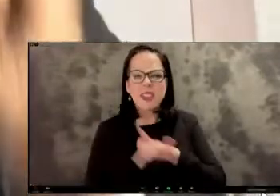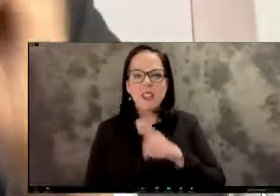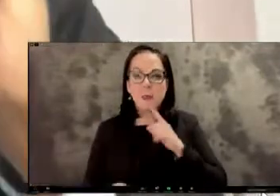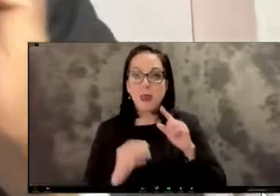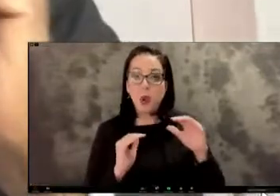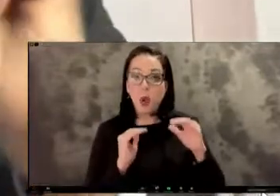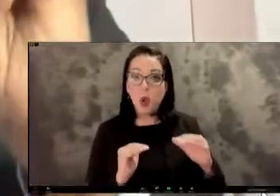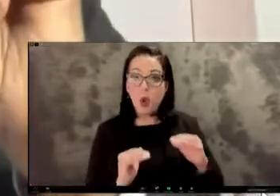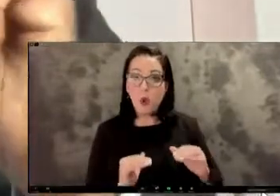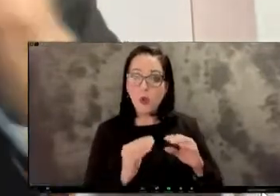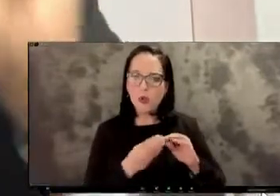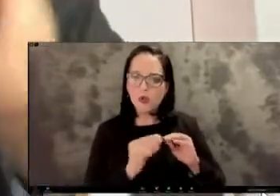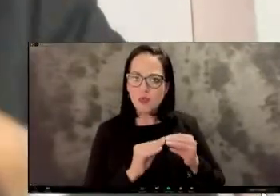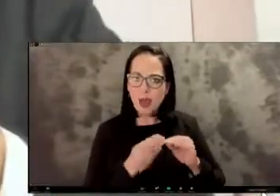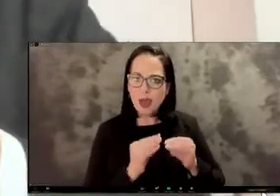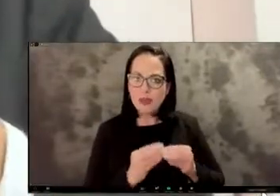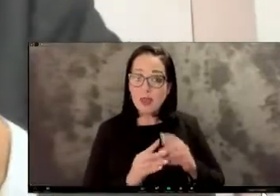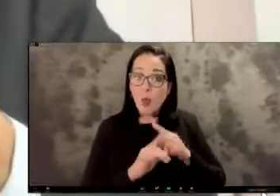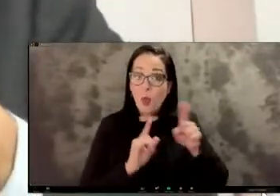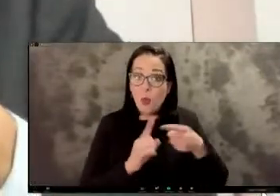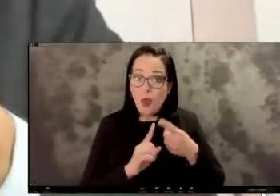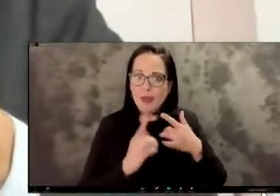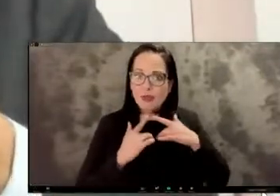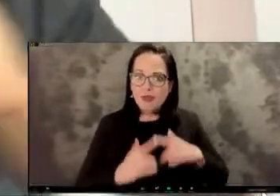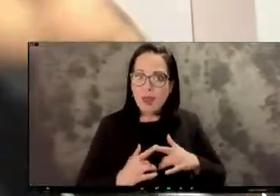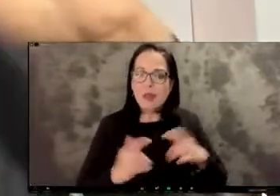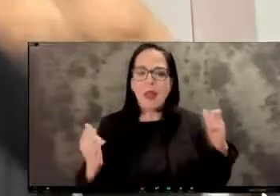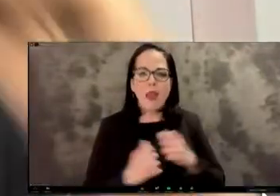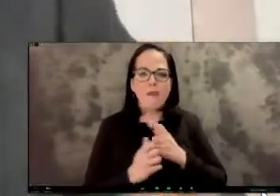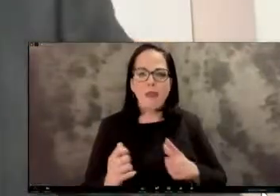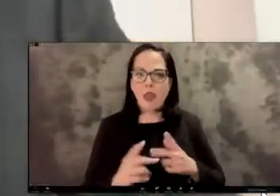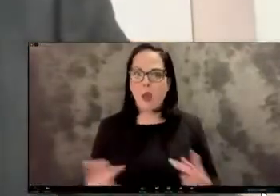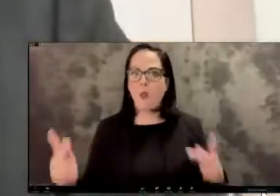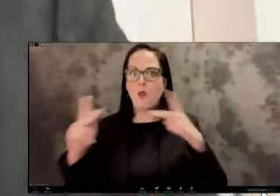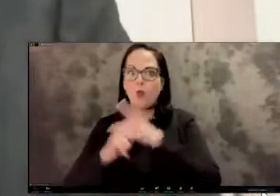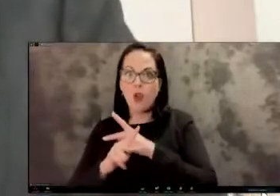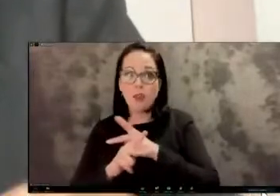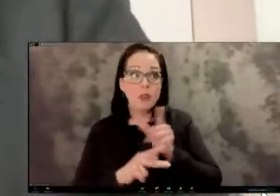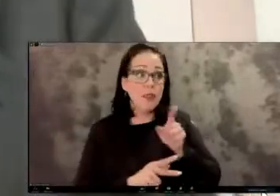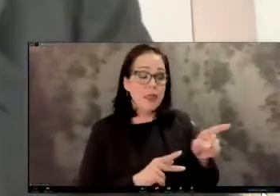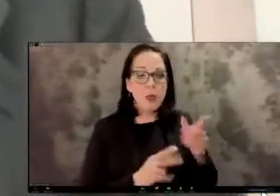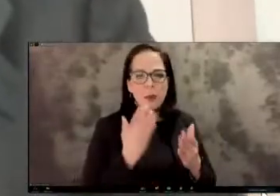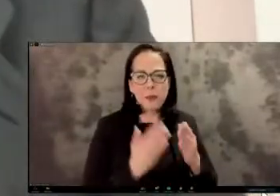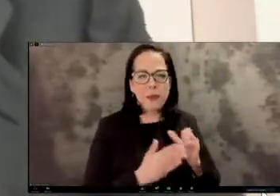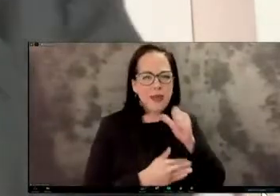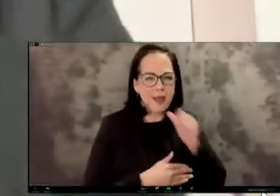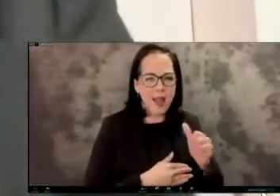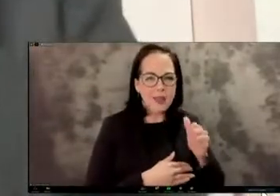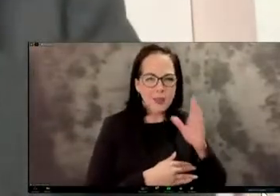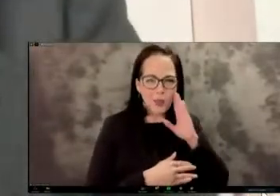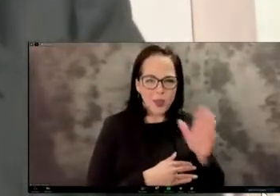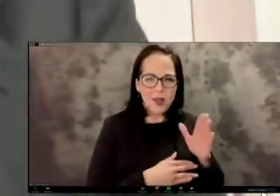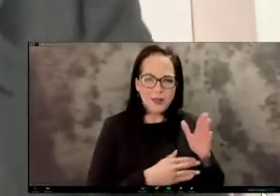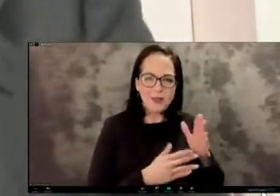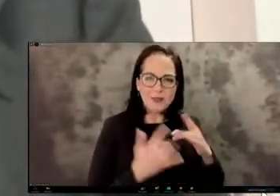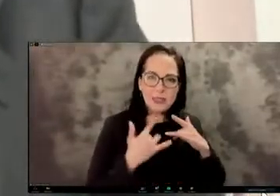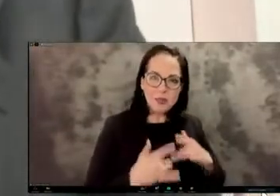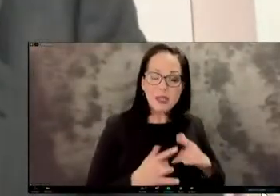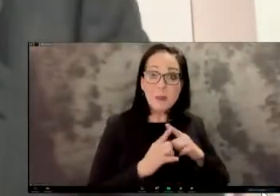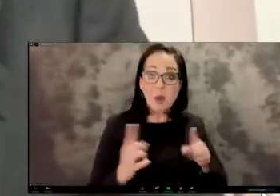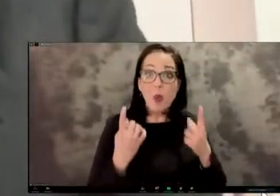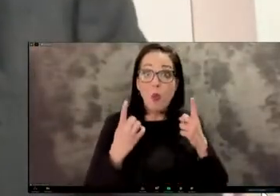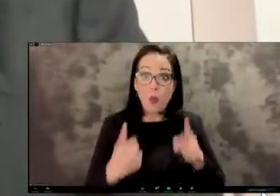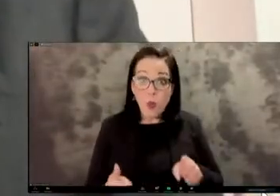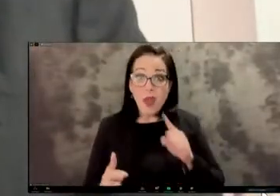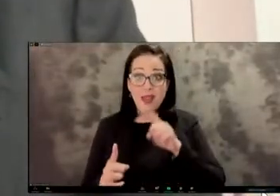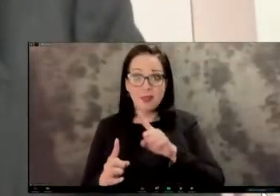Once they got depressed, though, everything was worse. So they were less likely to be depressed, but once they got depressed, their